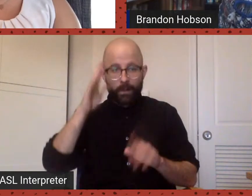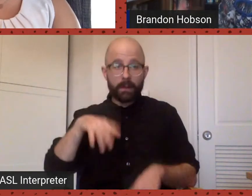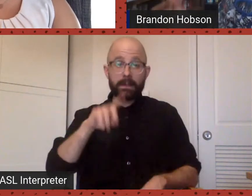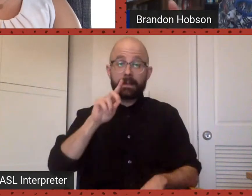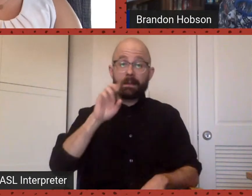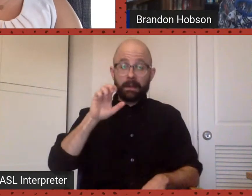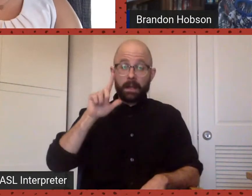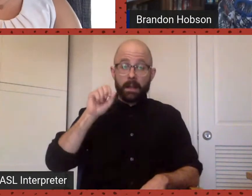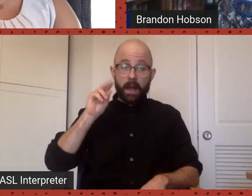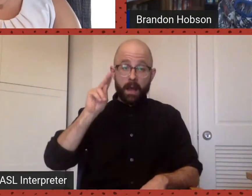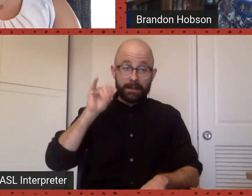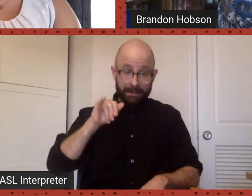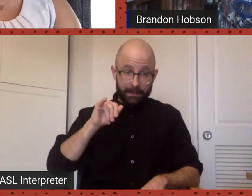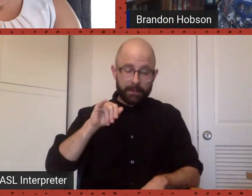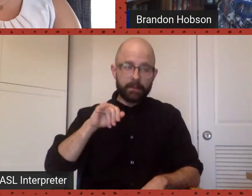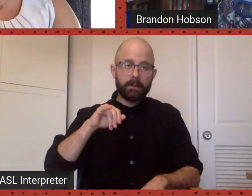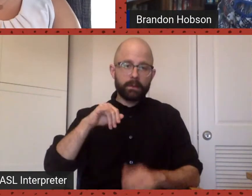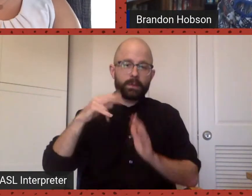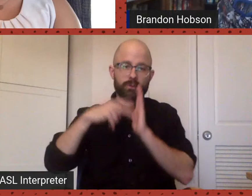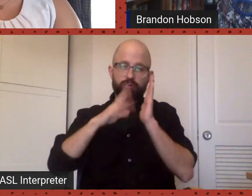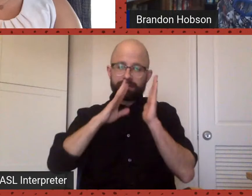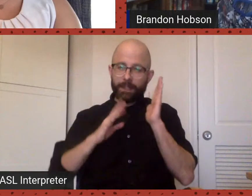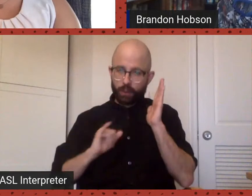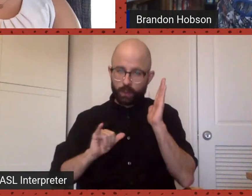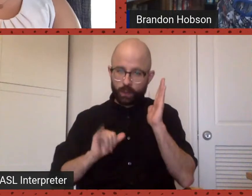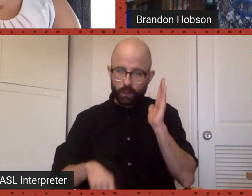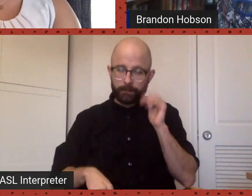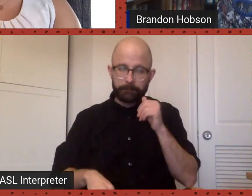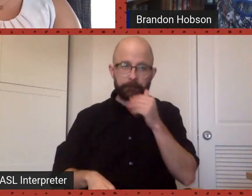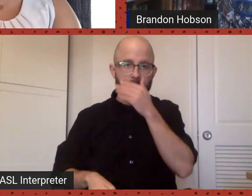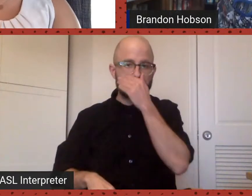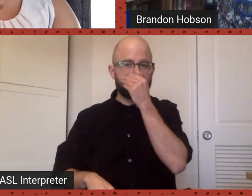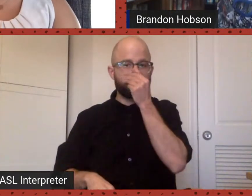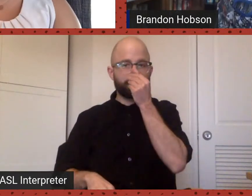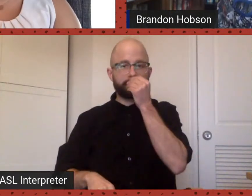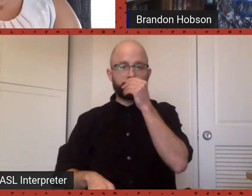Delani was a reader, and